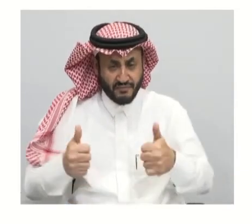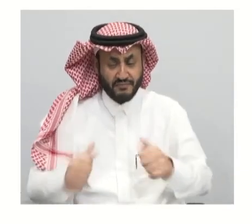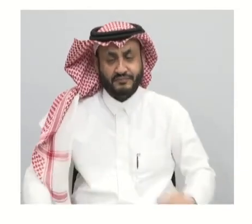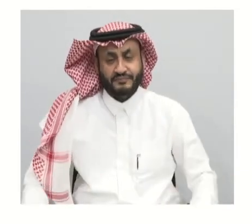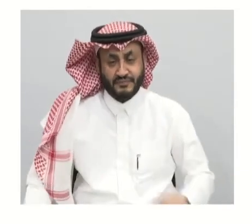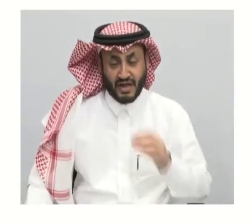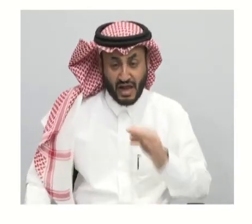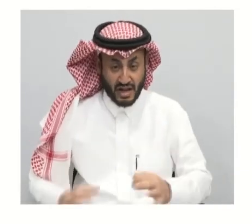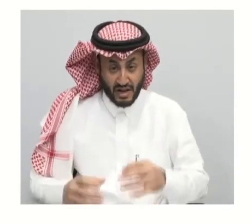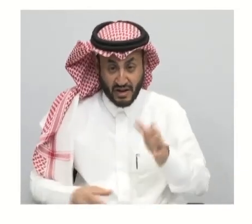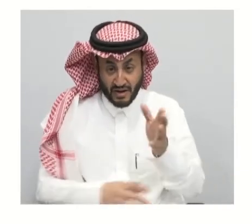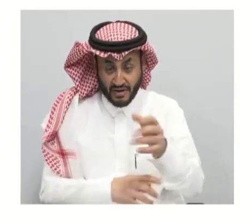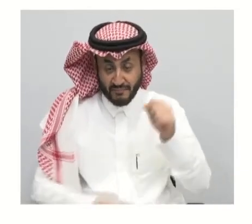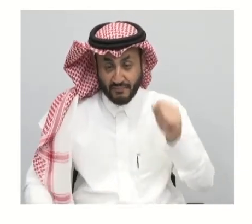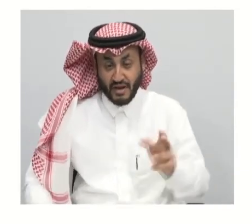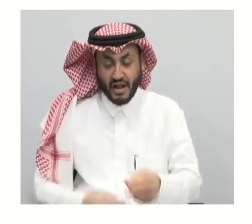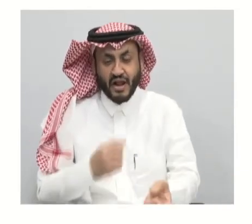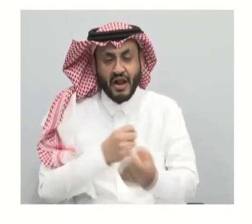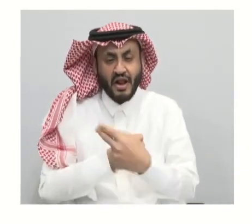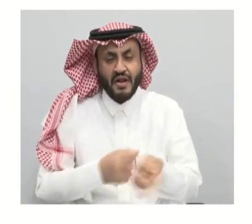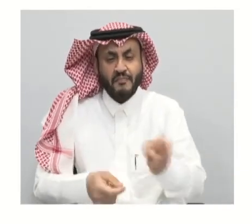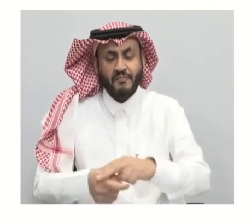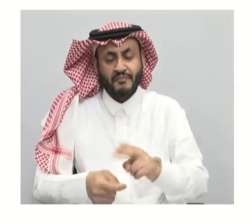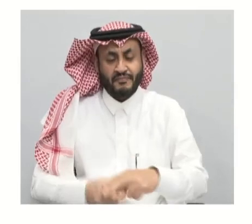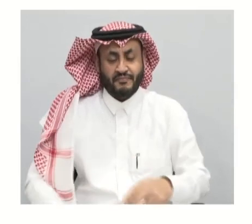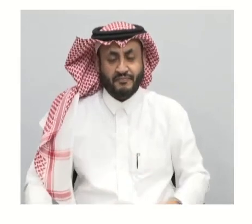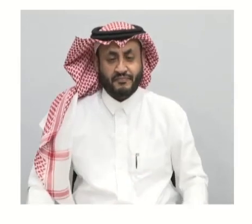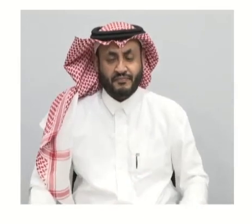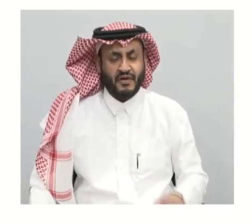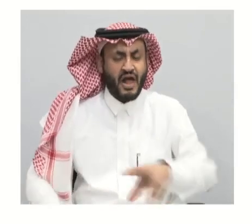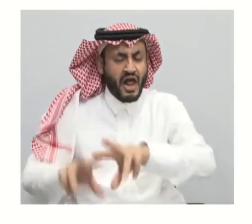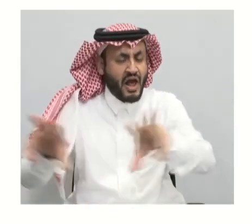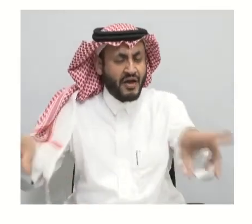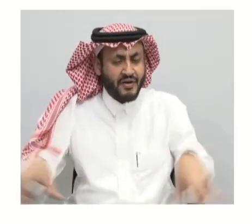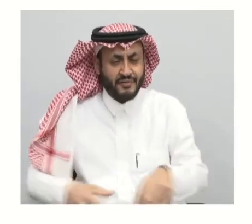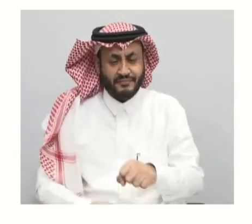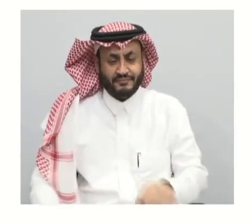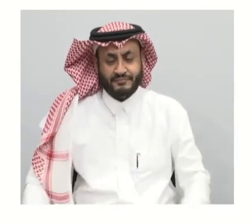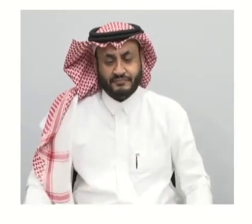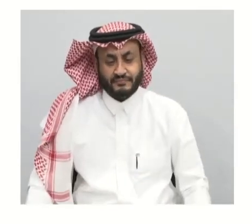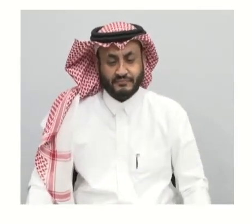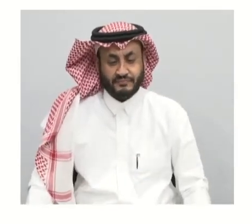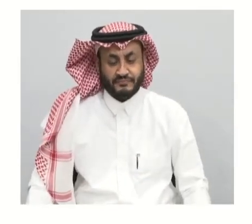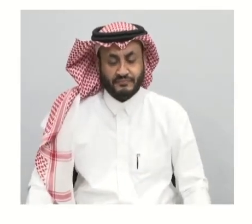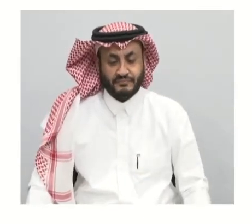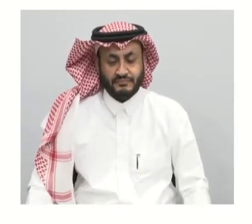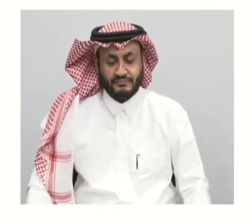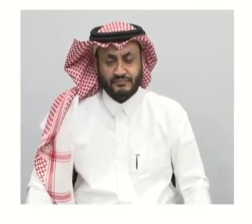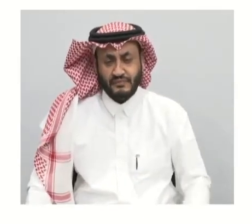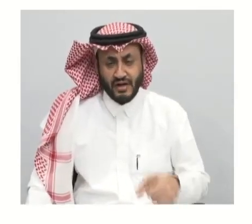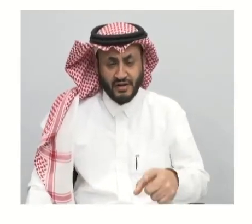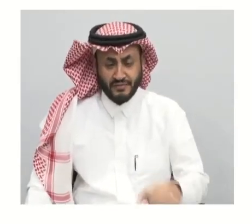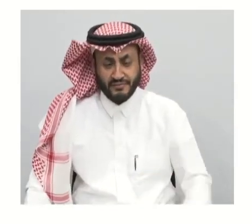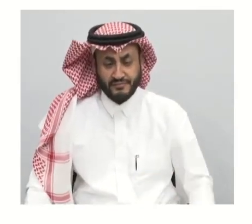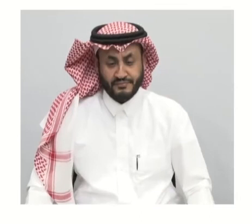will learn something new every lesson, okay? Something around us. For this lesson, I